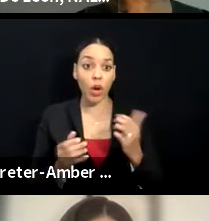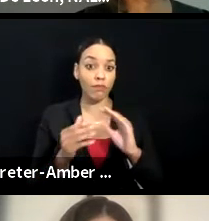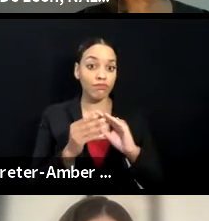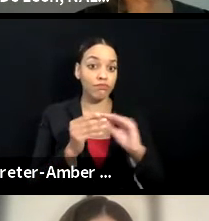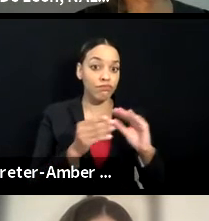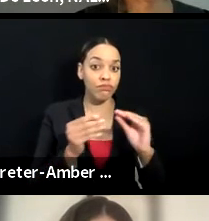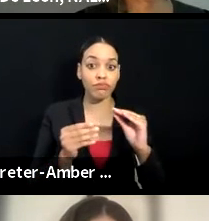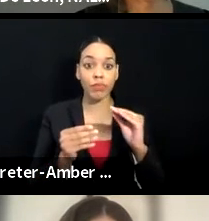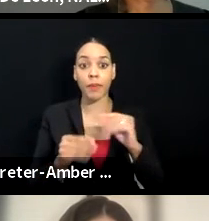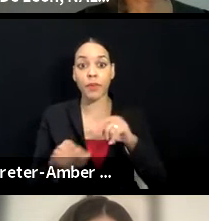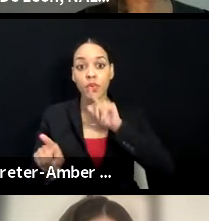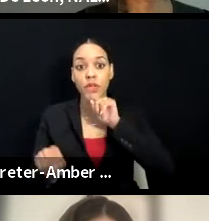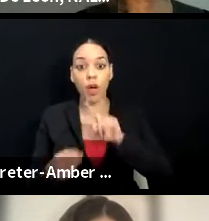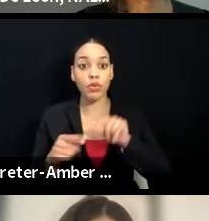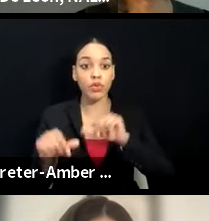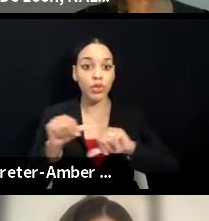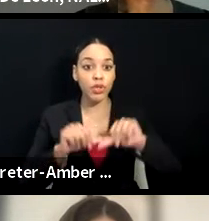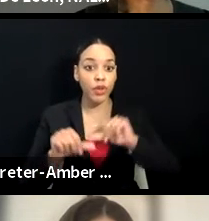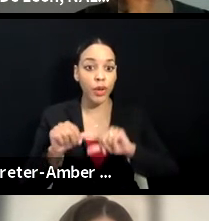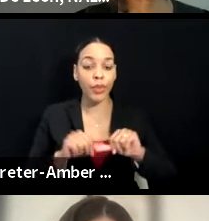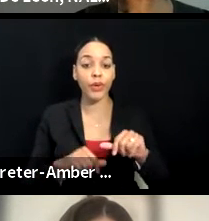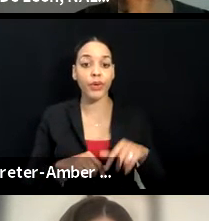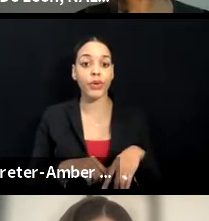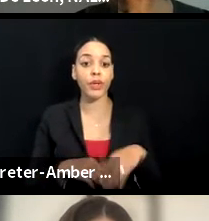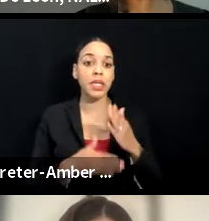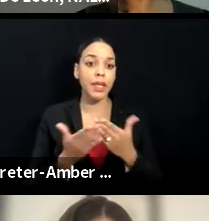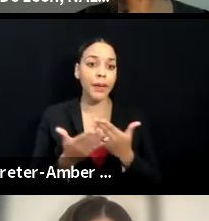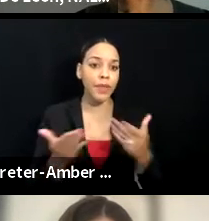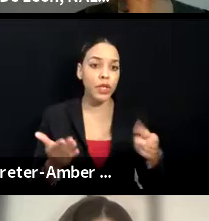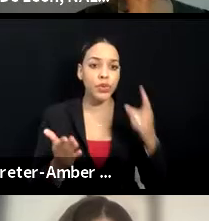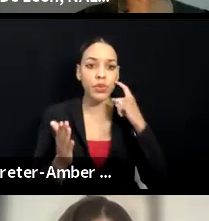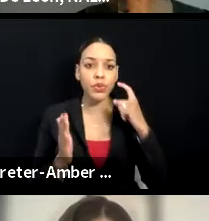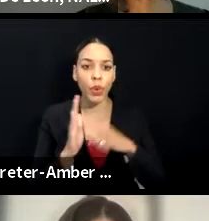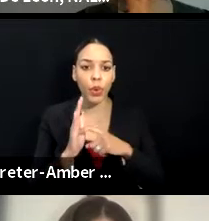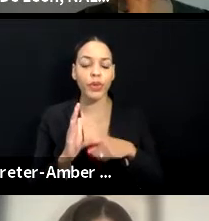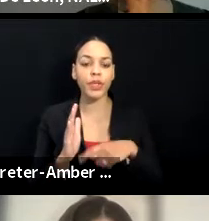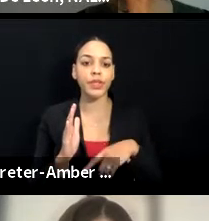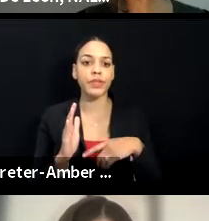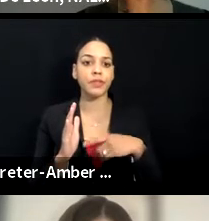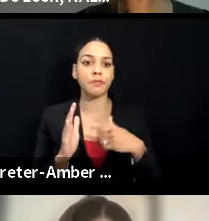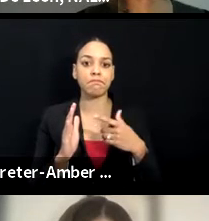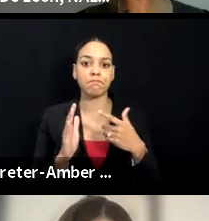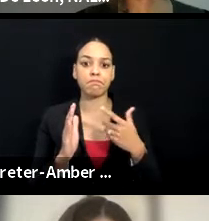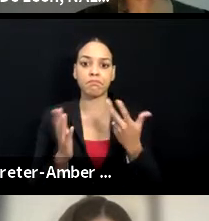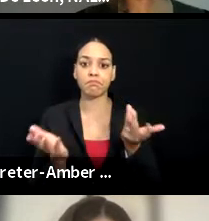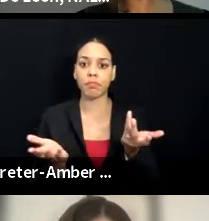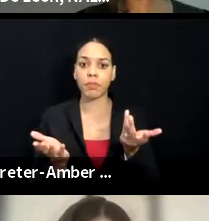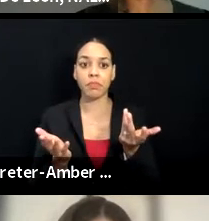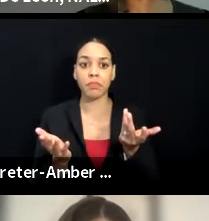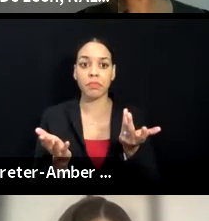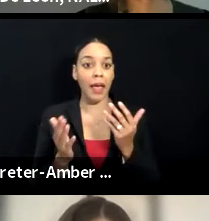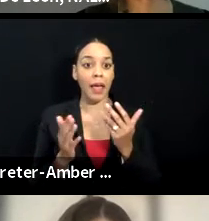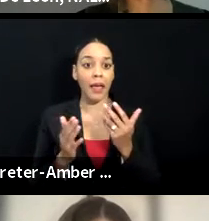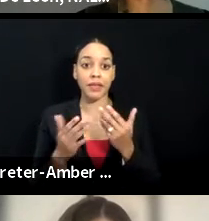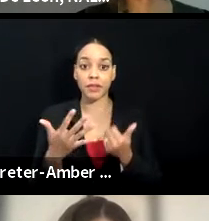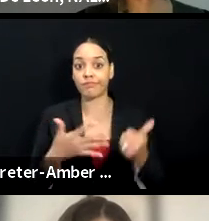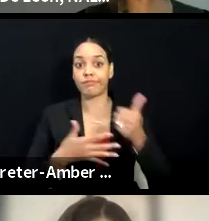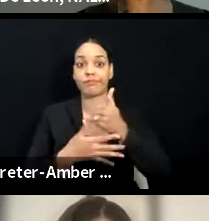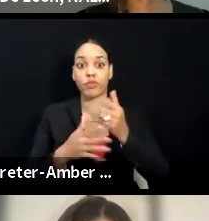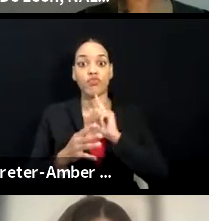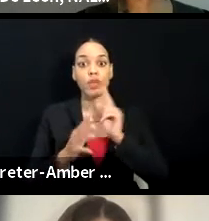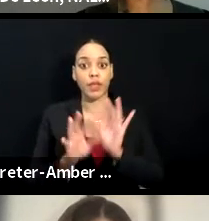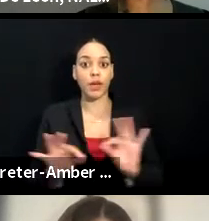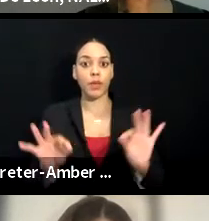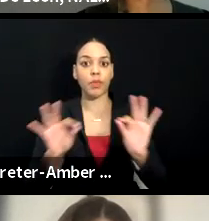each other, some of the things that you see as lifted up to be among the most important things, and not leave it to